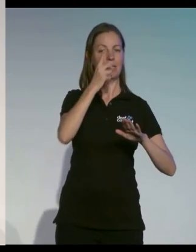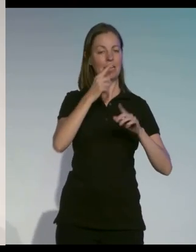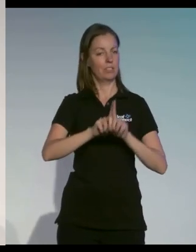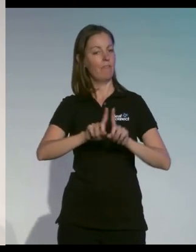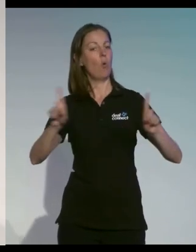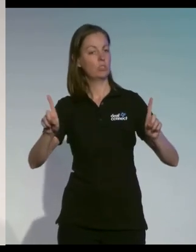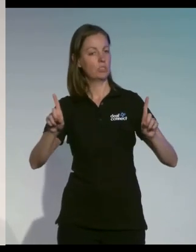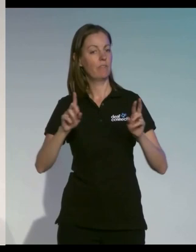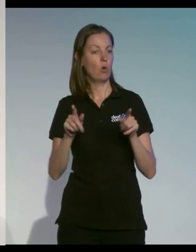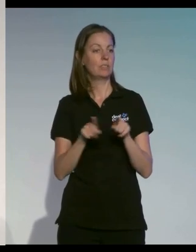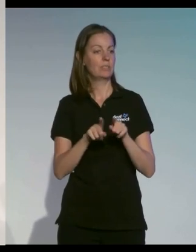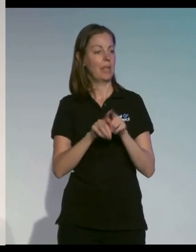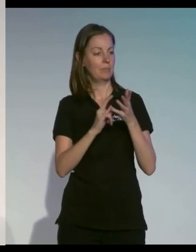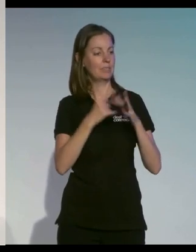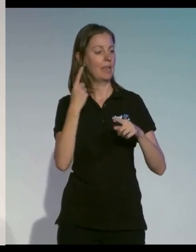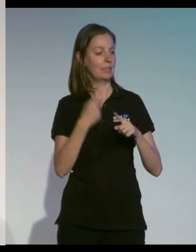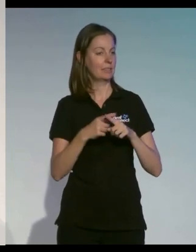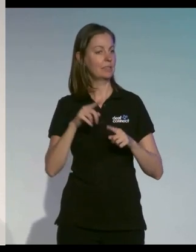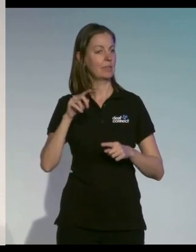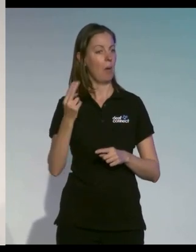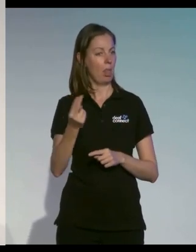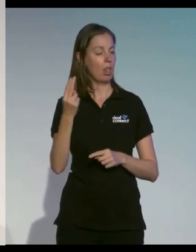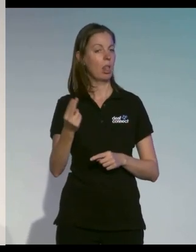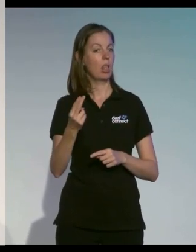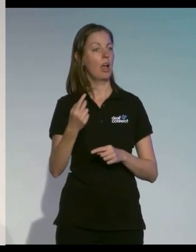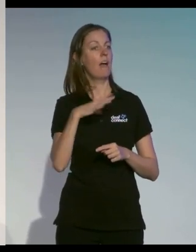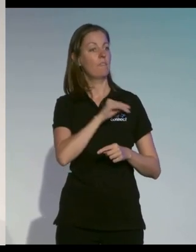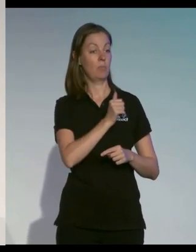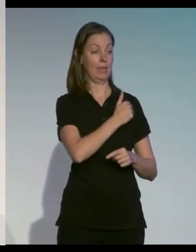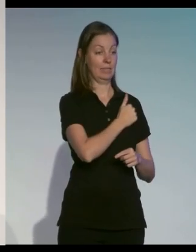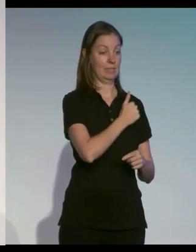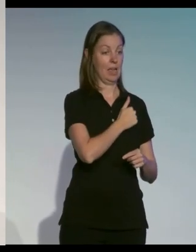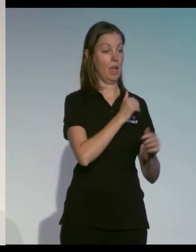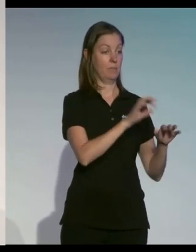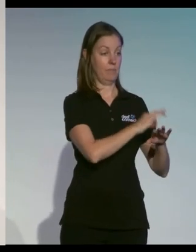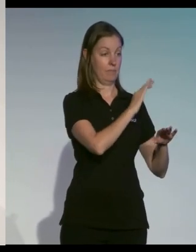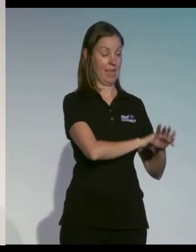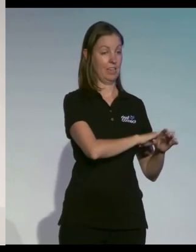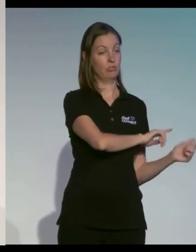had married in Canada. They're Australian, came back to Australia, wanted to get a divorce, and